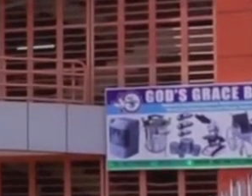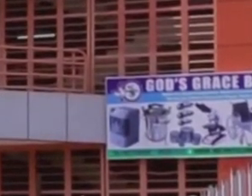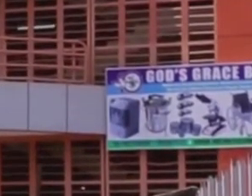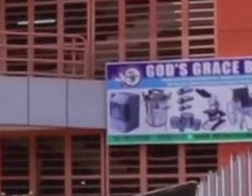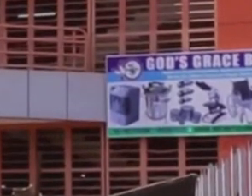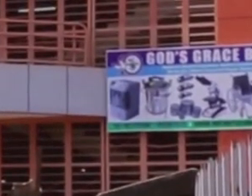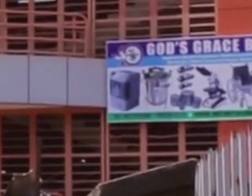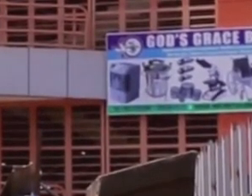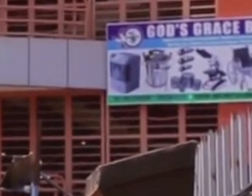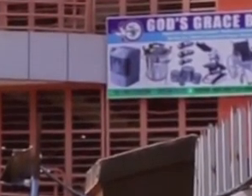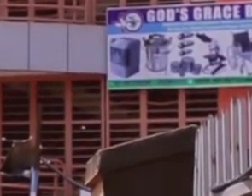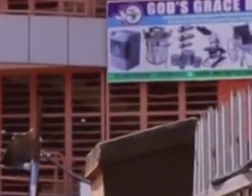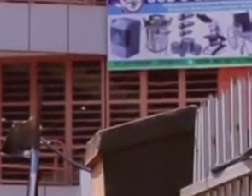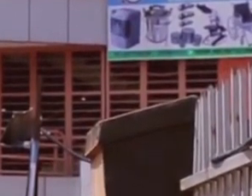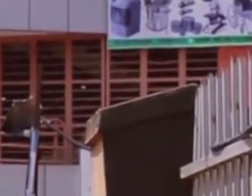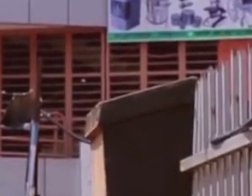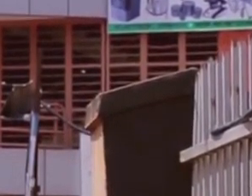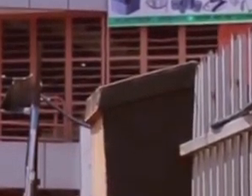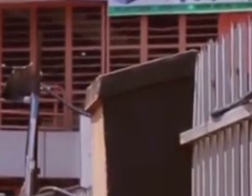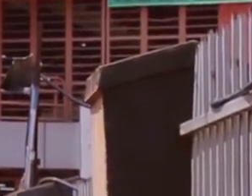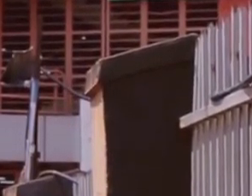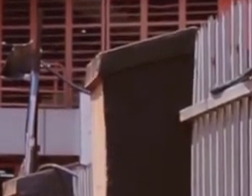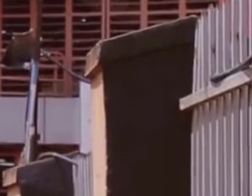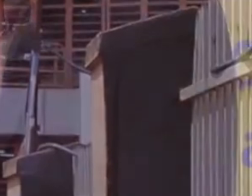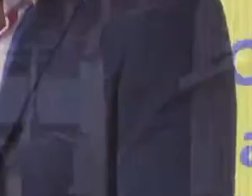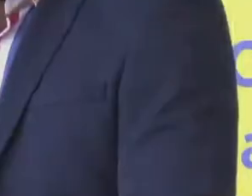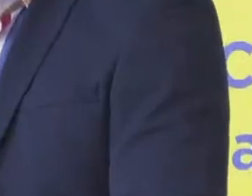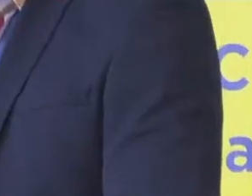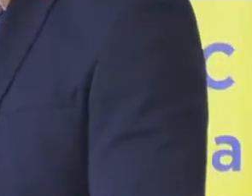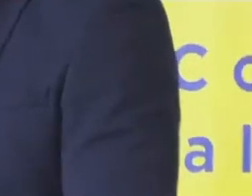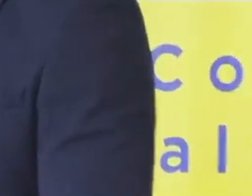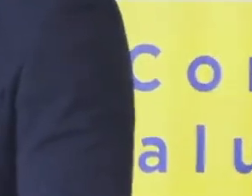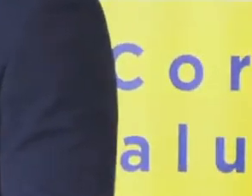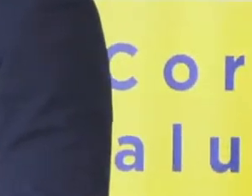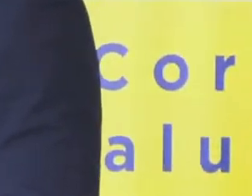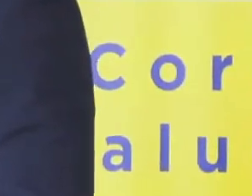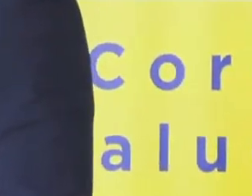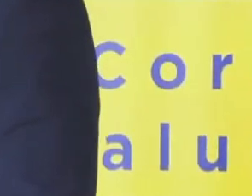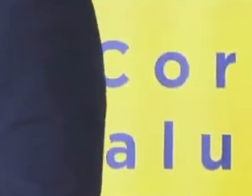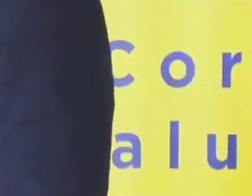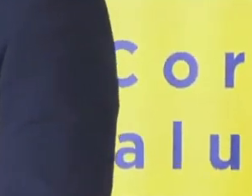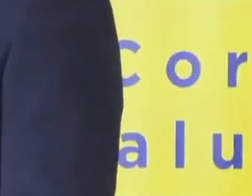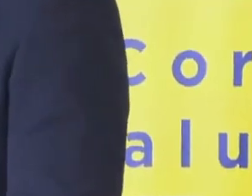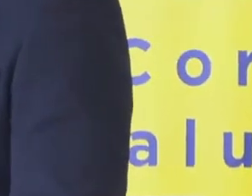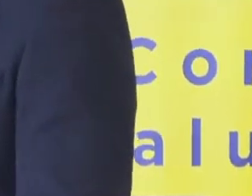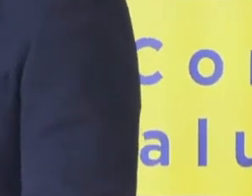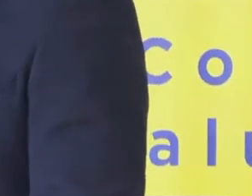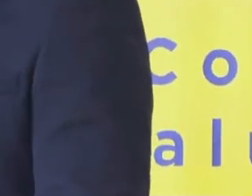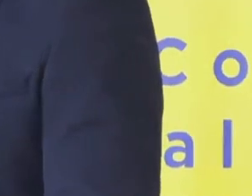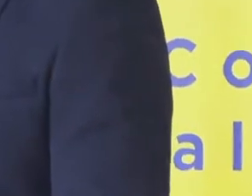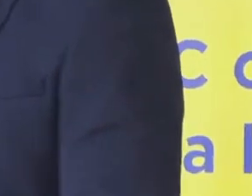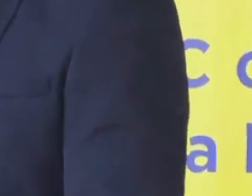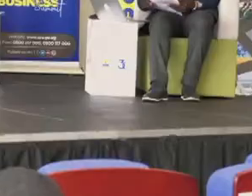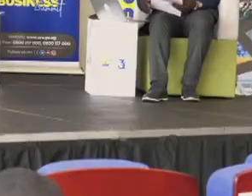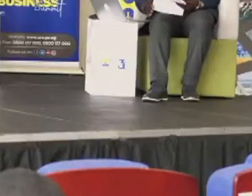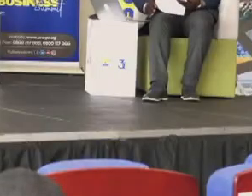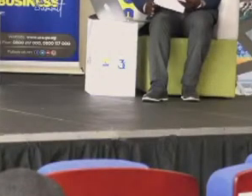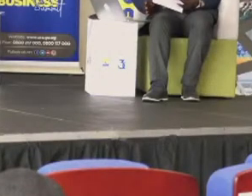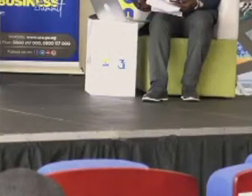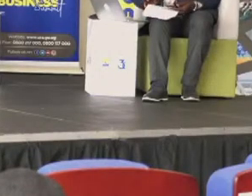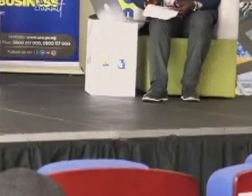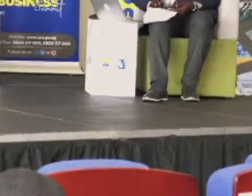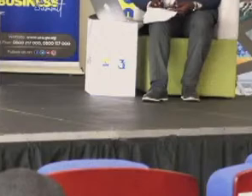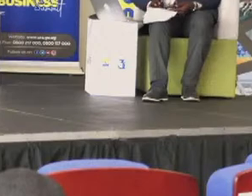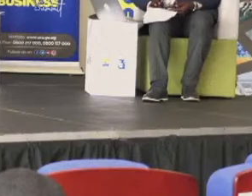Lohas is my name, Street Alert is the show. Guess what? Indi kwalwa pake sawa zinongeranze kumanya basubuzi bayo chiche bamanyi ku tini namba.